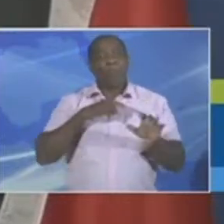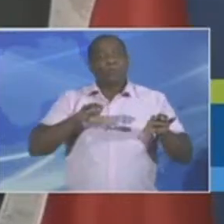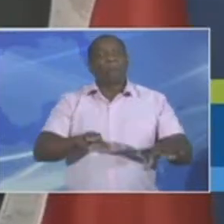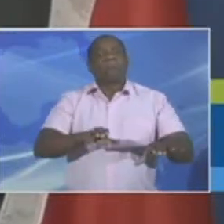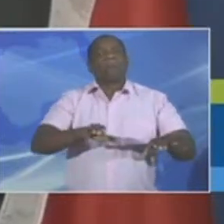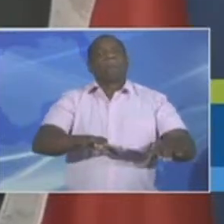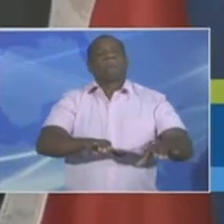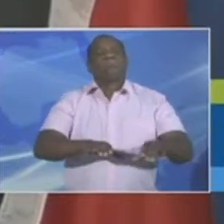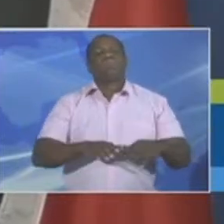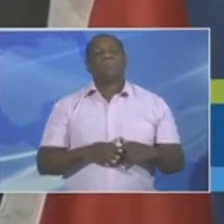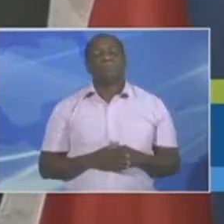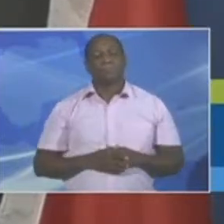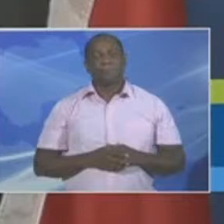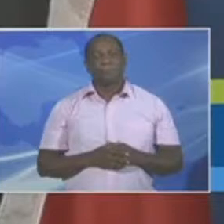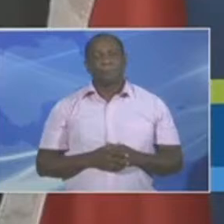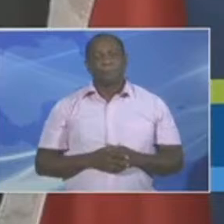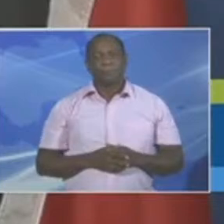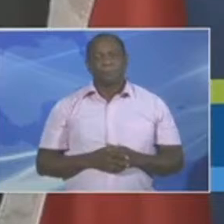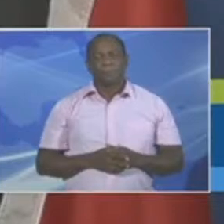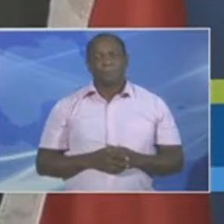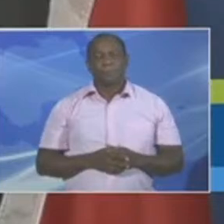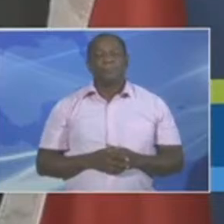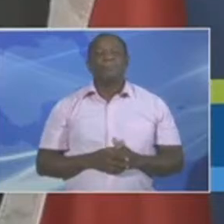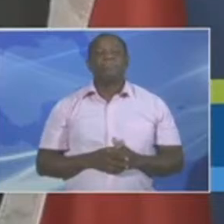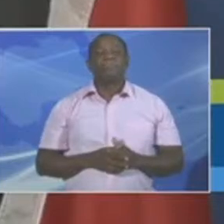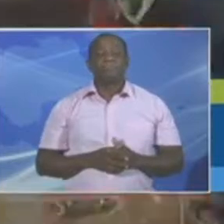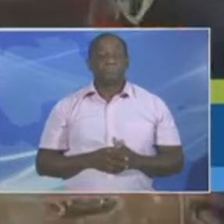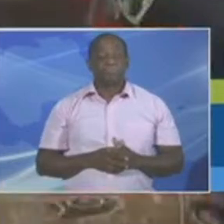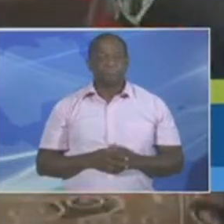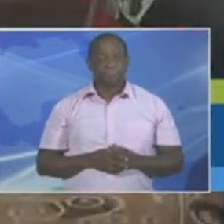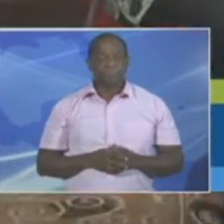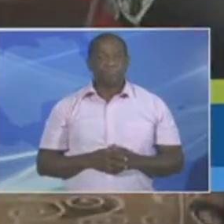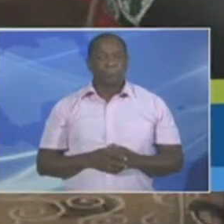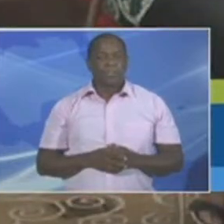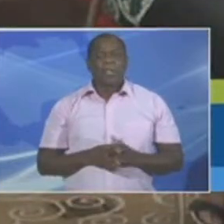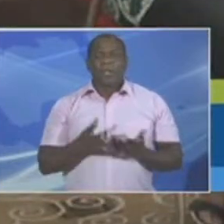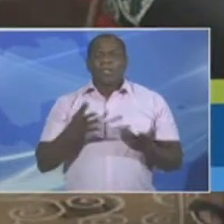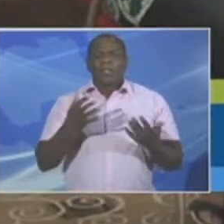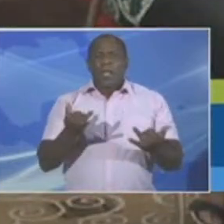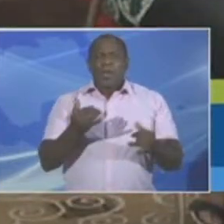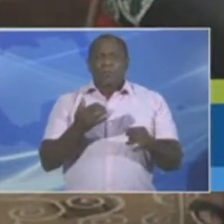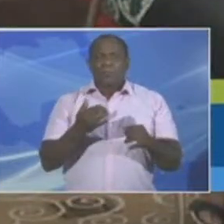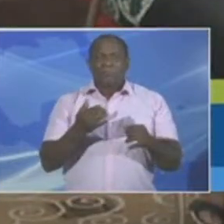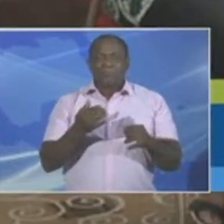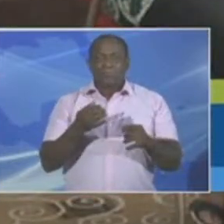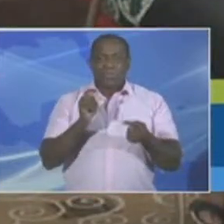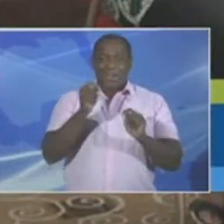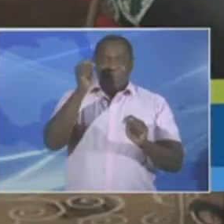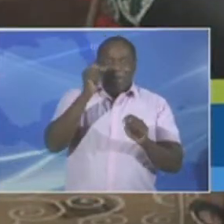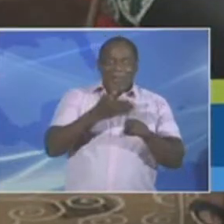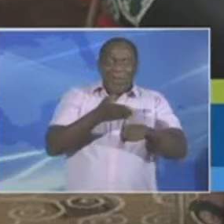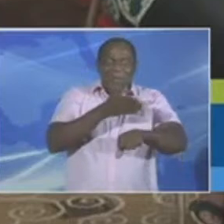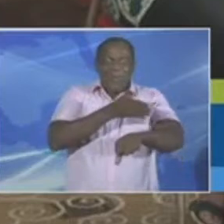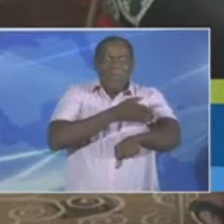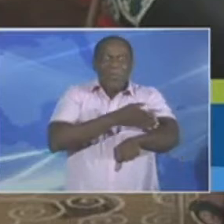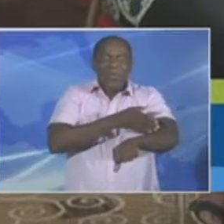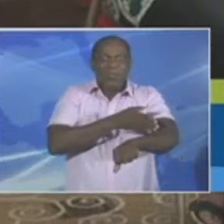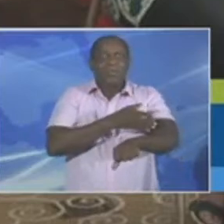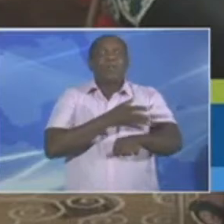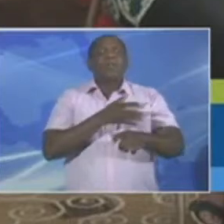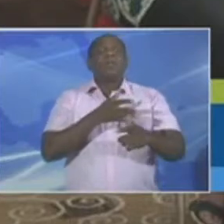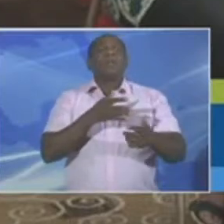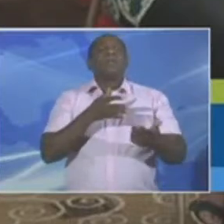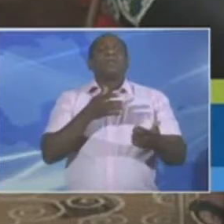With the improvement of the situation of the country, has there been a decision in recommissioning of ARIMA and